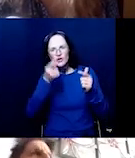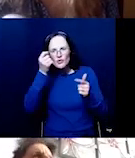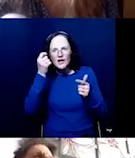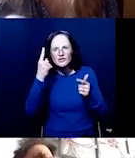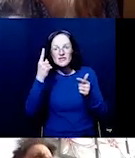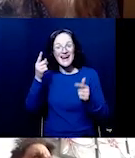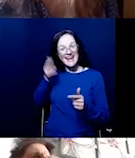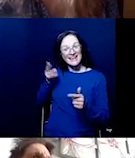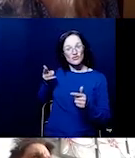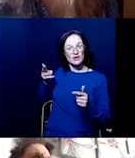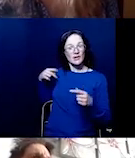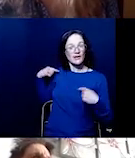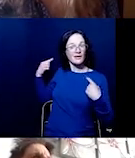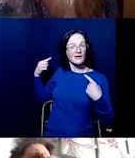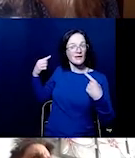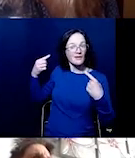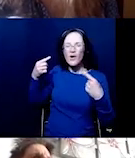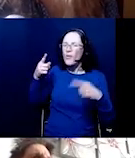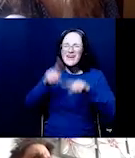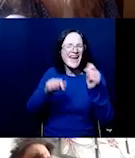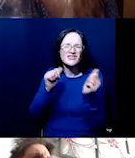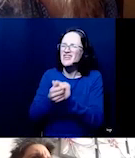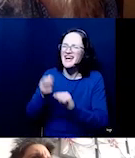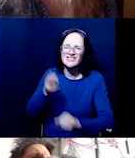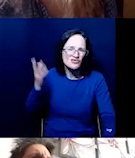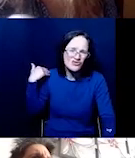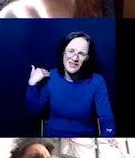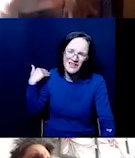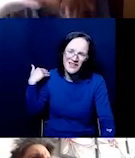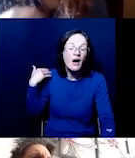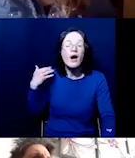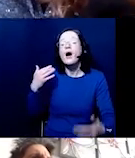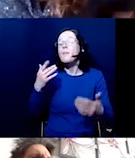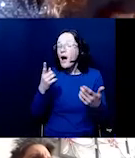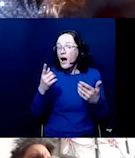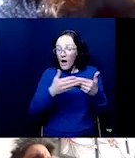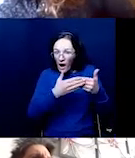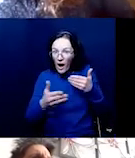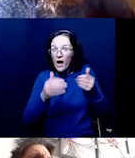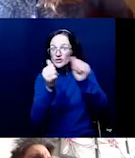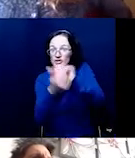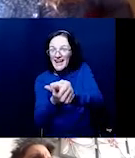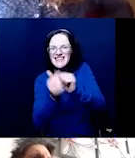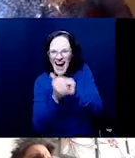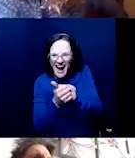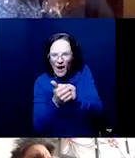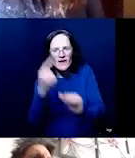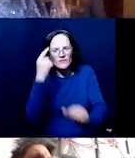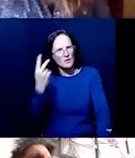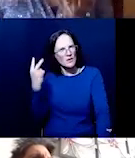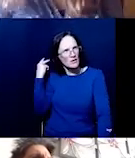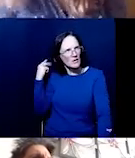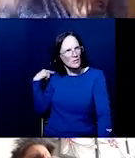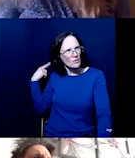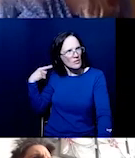particular moment. You can't change outcomes without understanding how they've come about. So independent schools can take